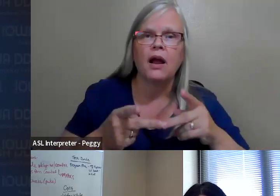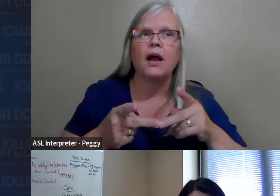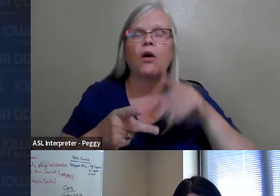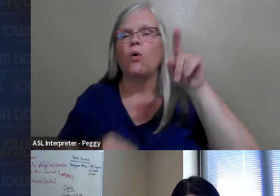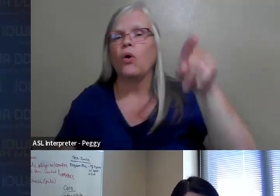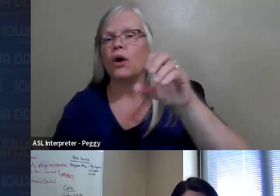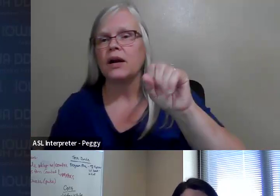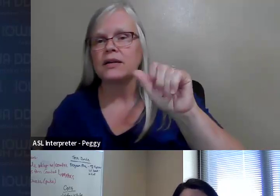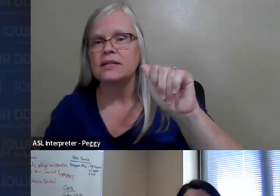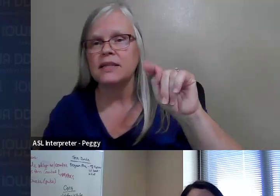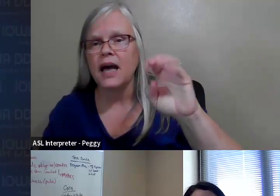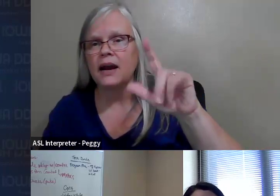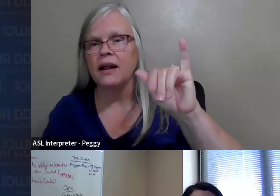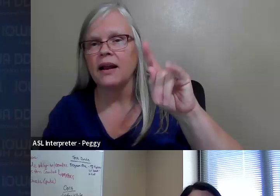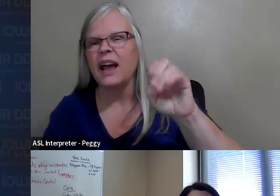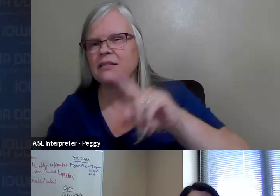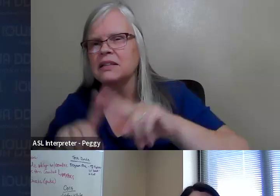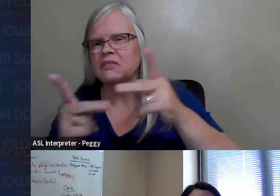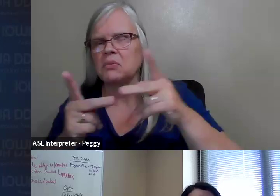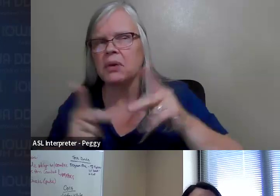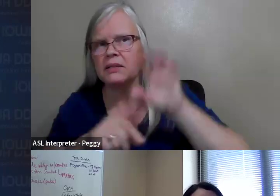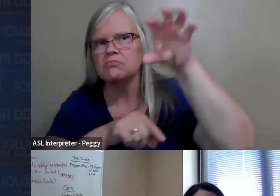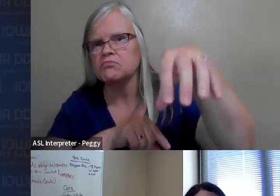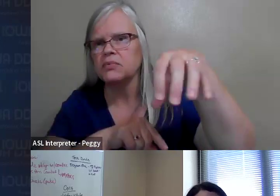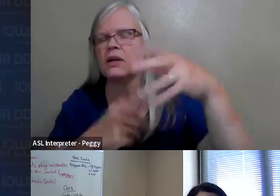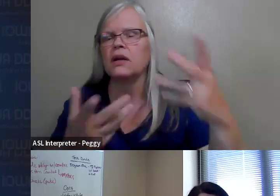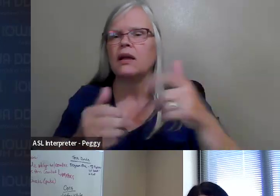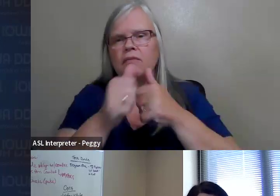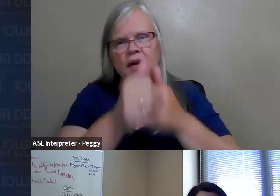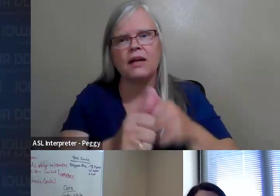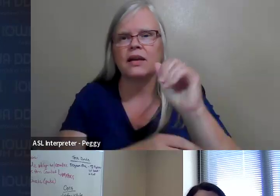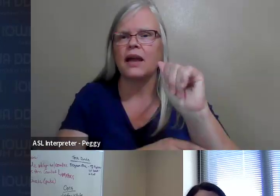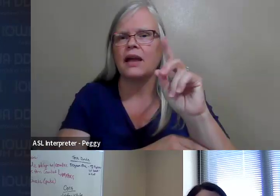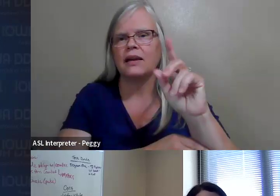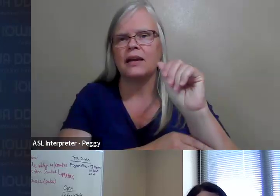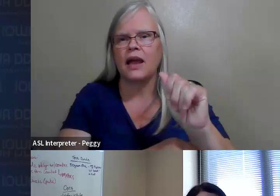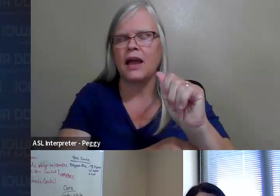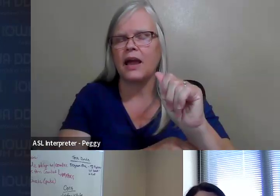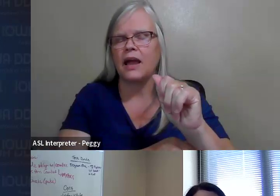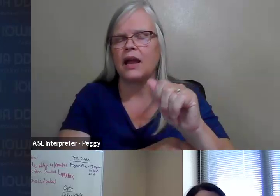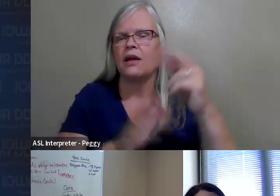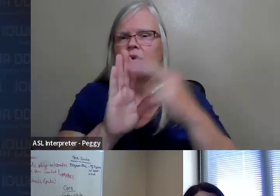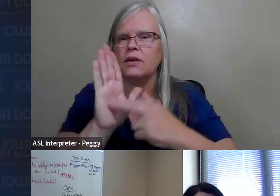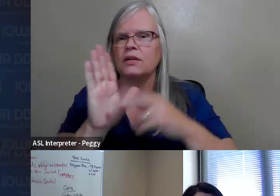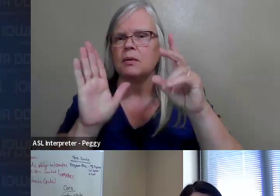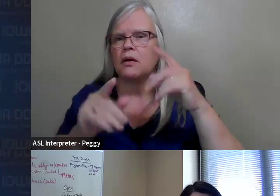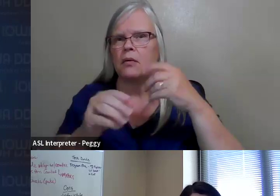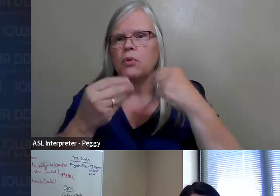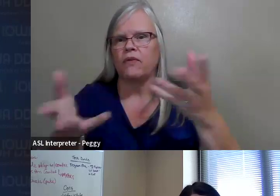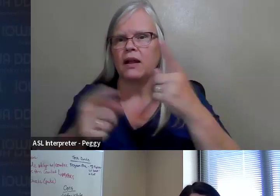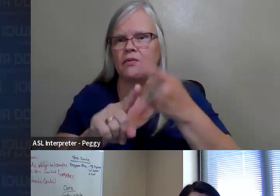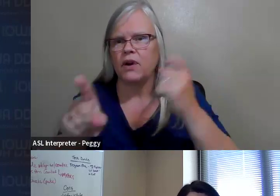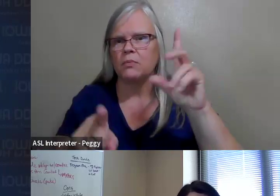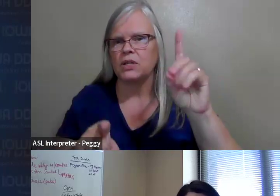own offices. And they have to follow the ADA guidelines provided by the DOJ to make sure that every space